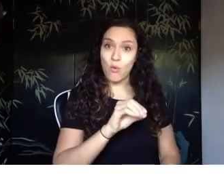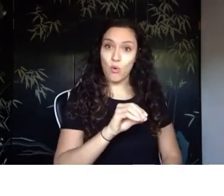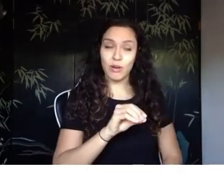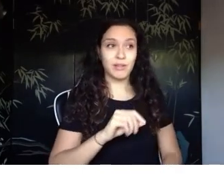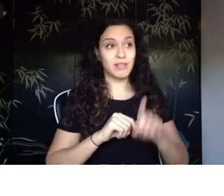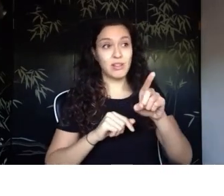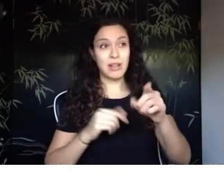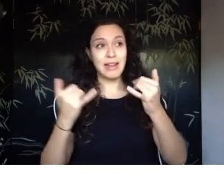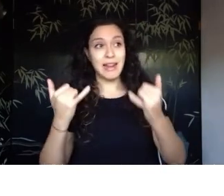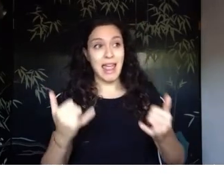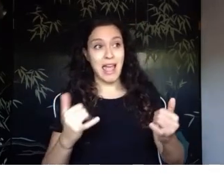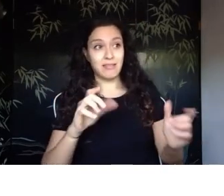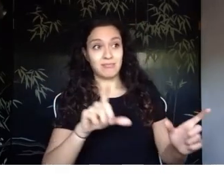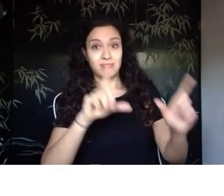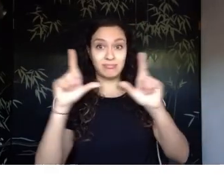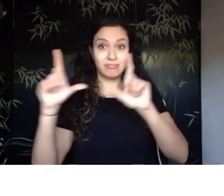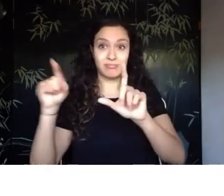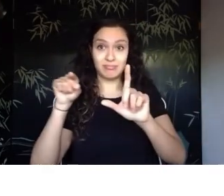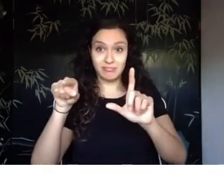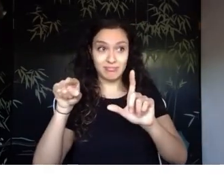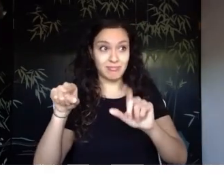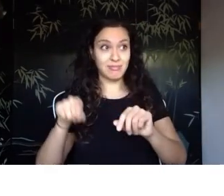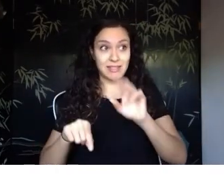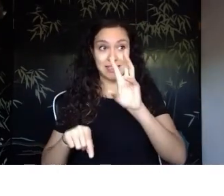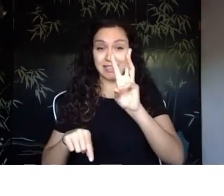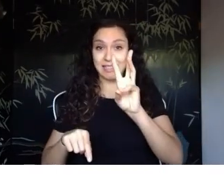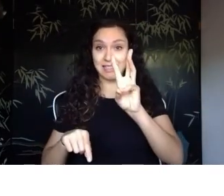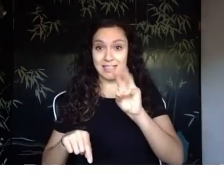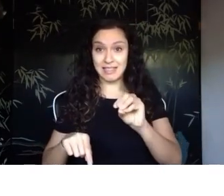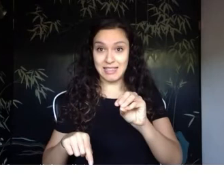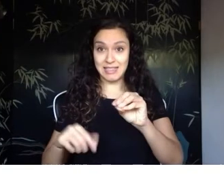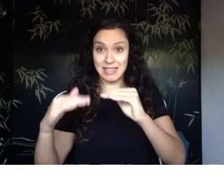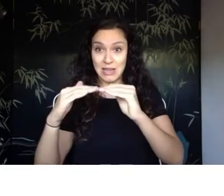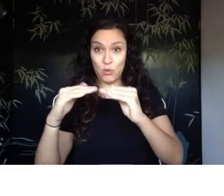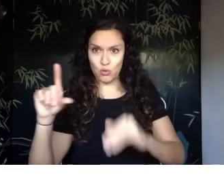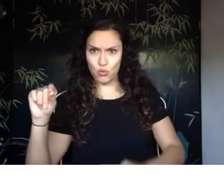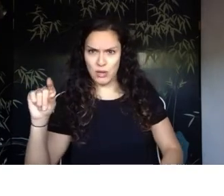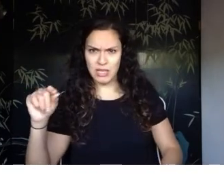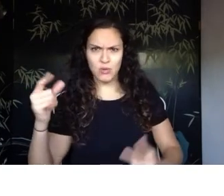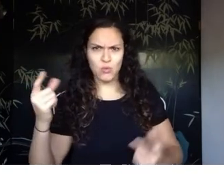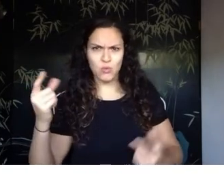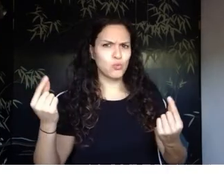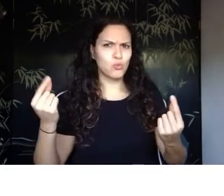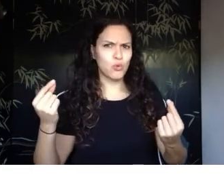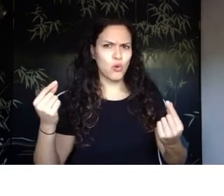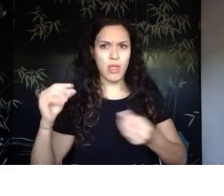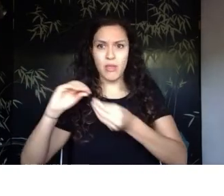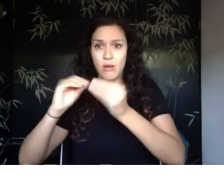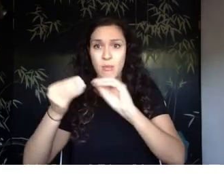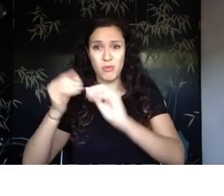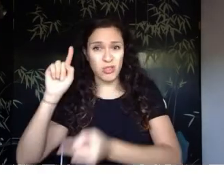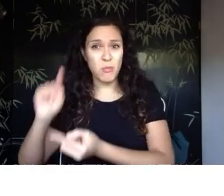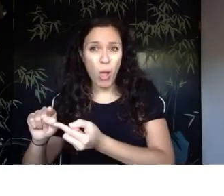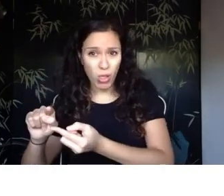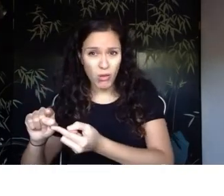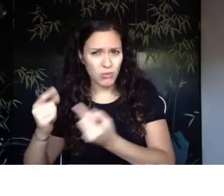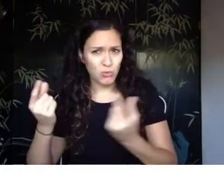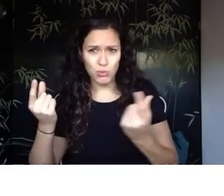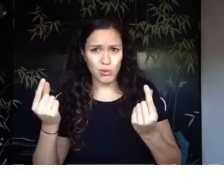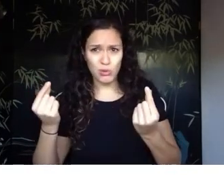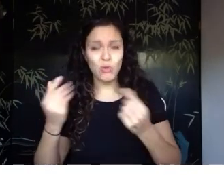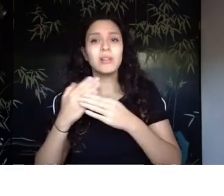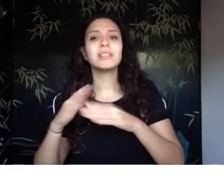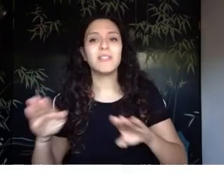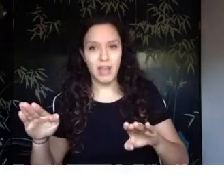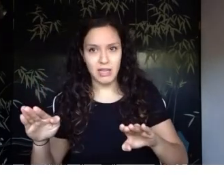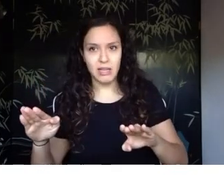doing. Here, whoa, okay, how do I get from 60 to 20? Okay, now I'm going to divide because it